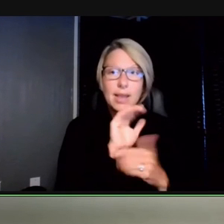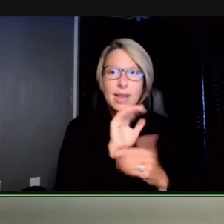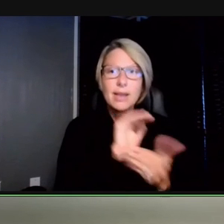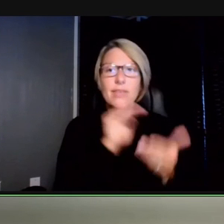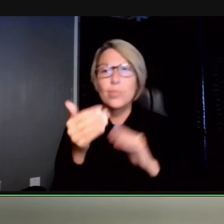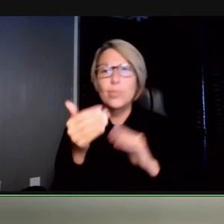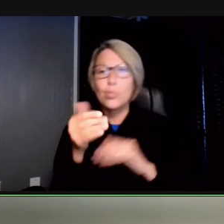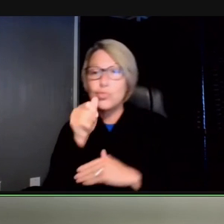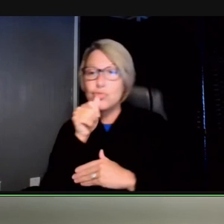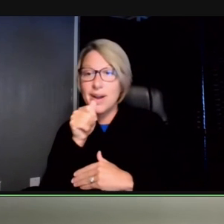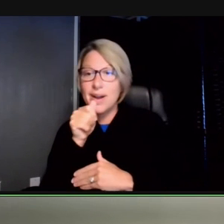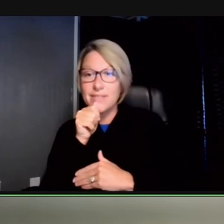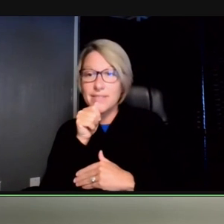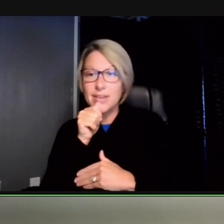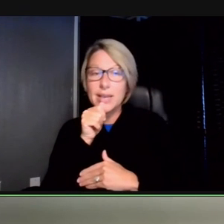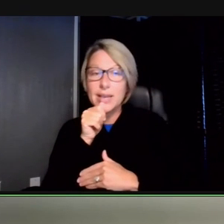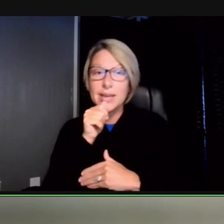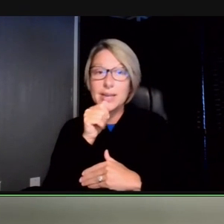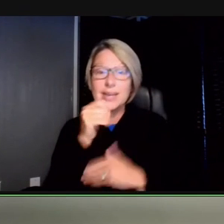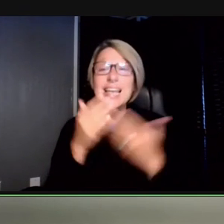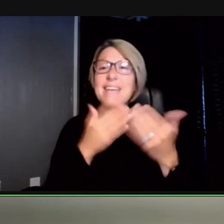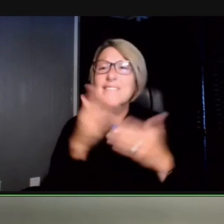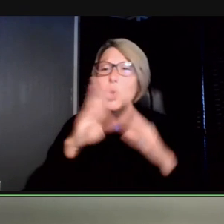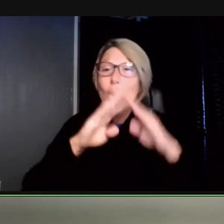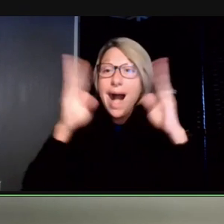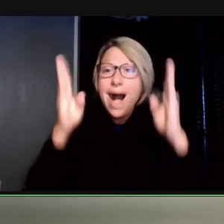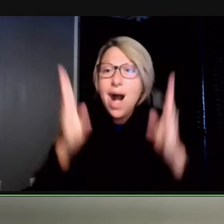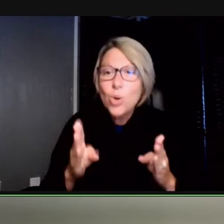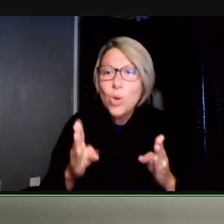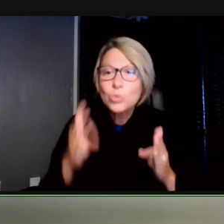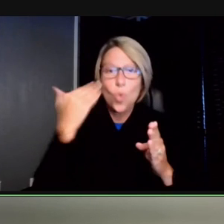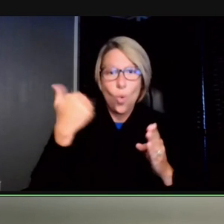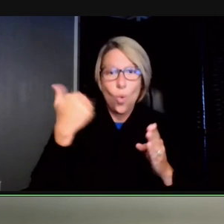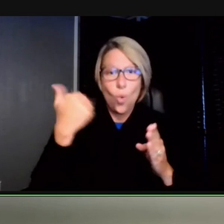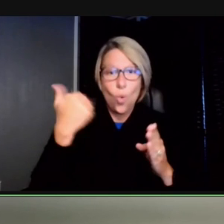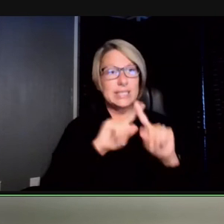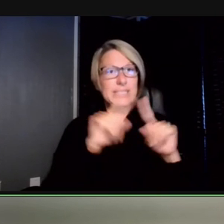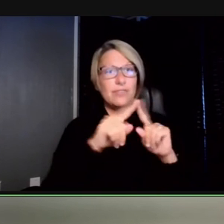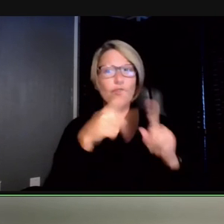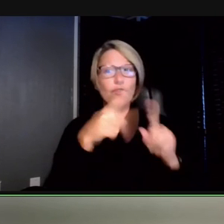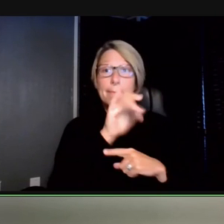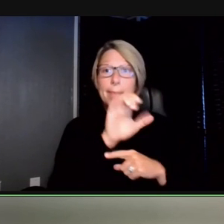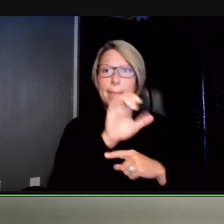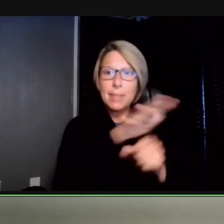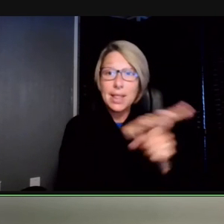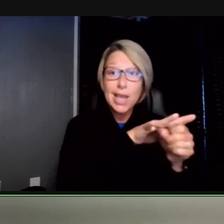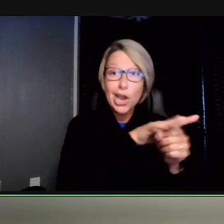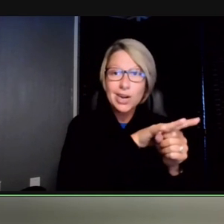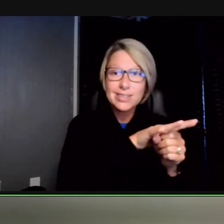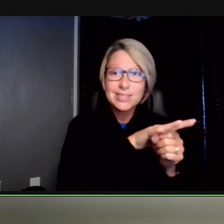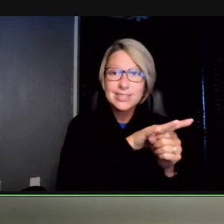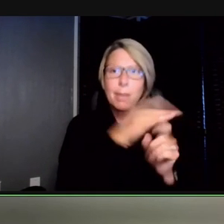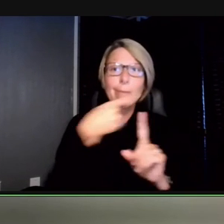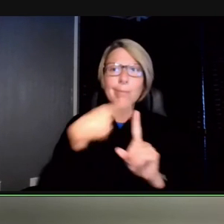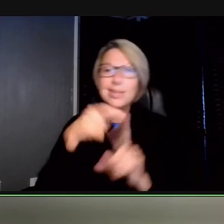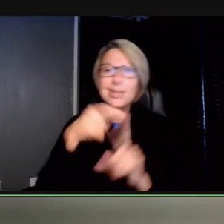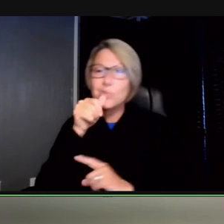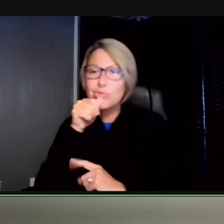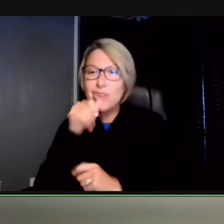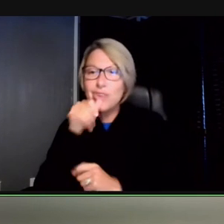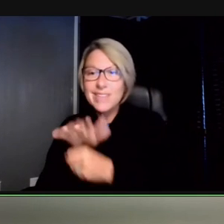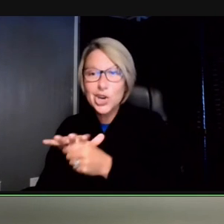we know that there is public area and there are private areas in your home. We also know appropriate